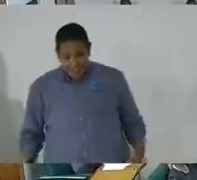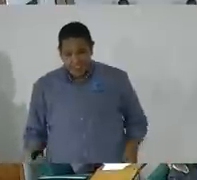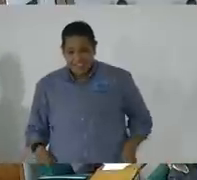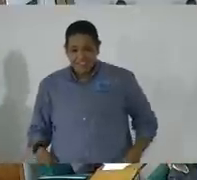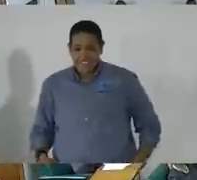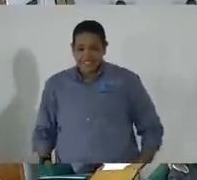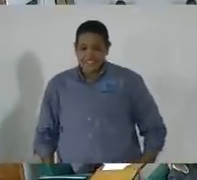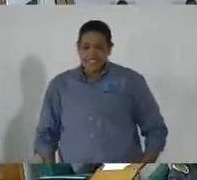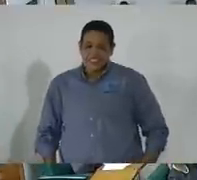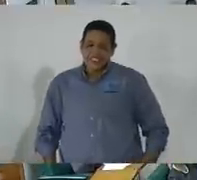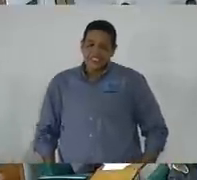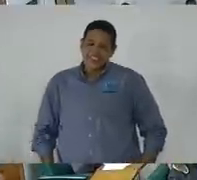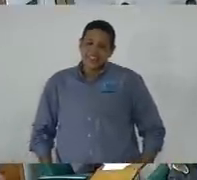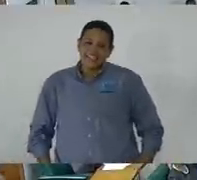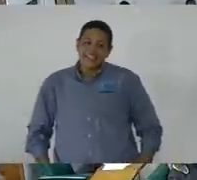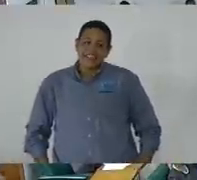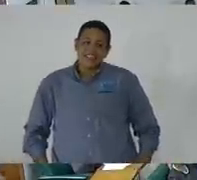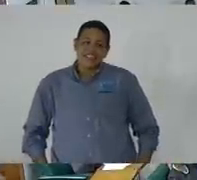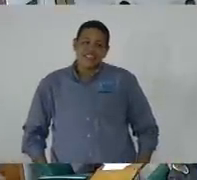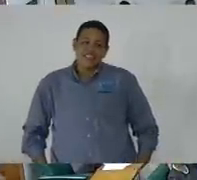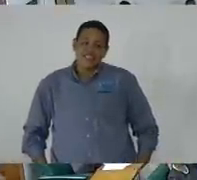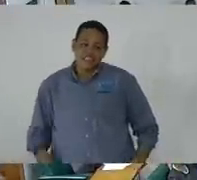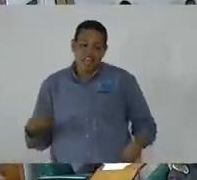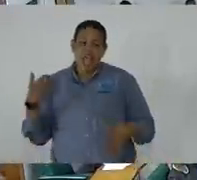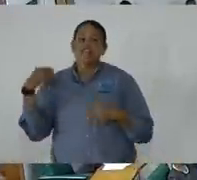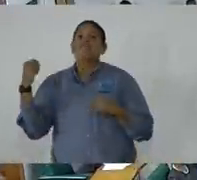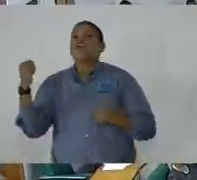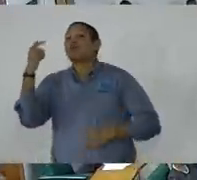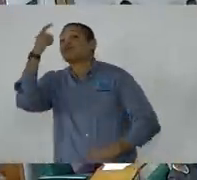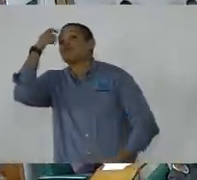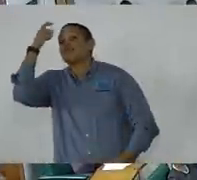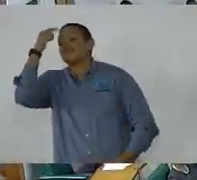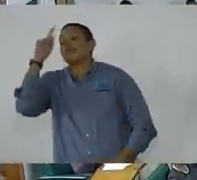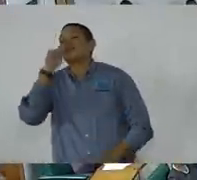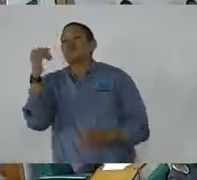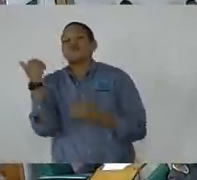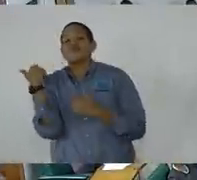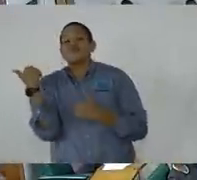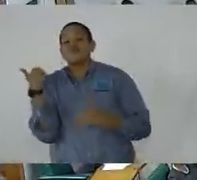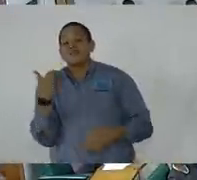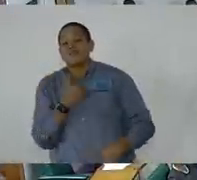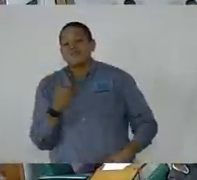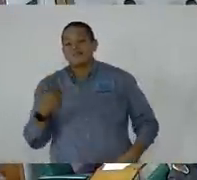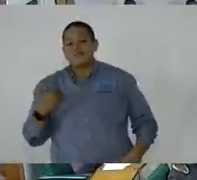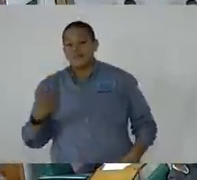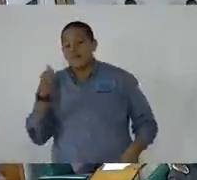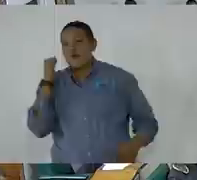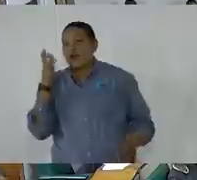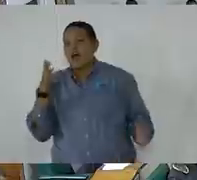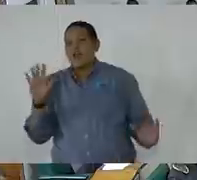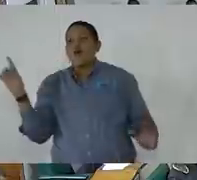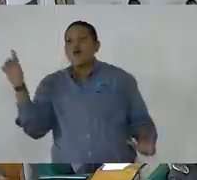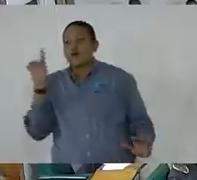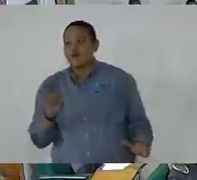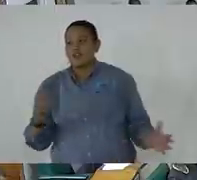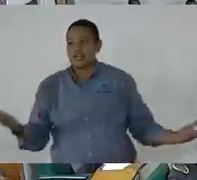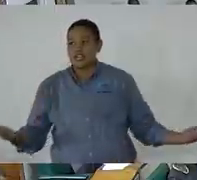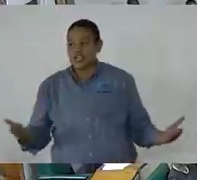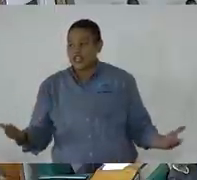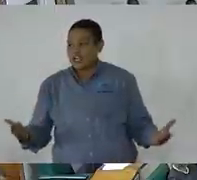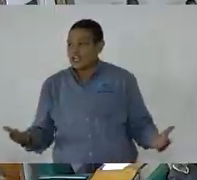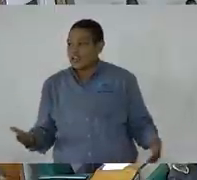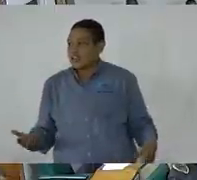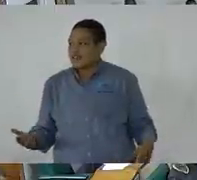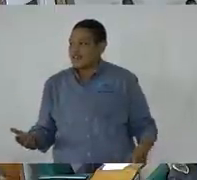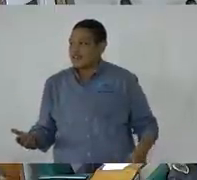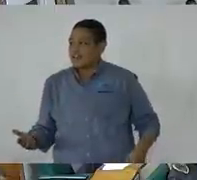I strongly suspect that the responsibility of the level of the member would not allow her to do that.